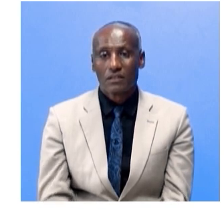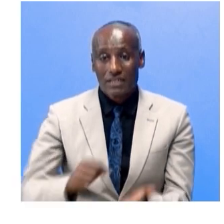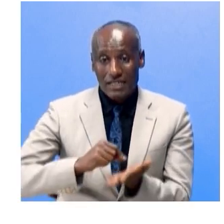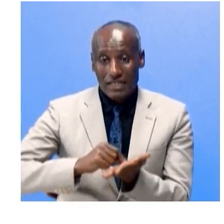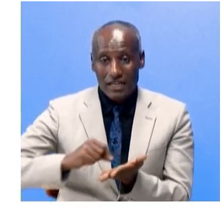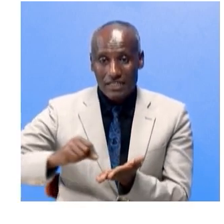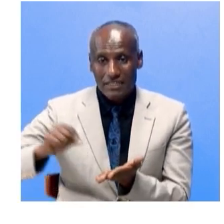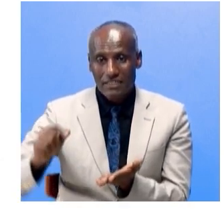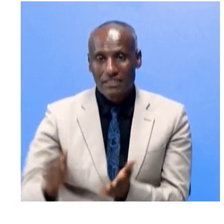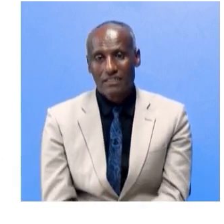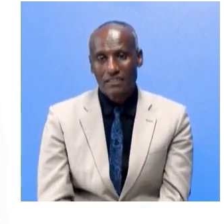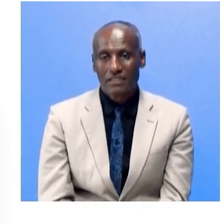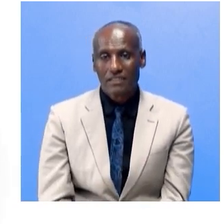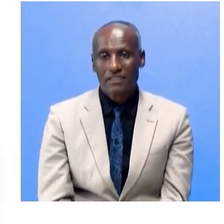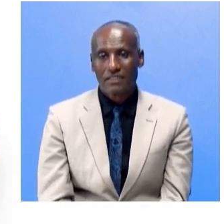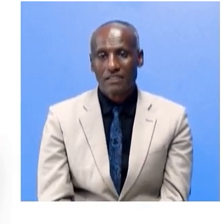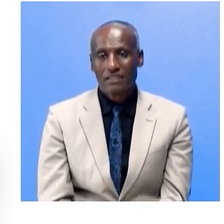write.